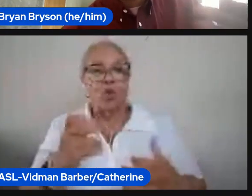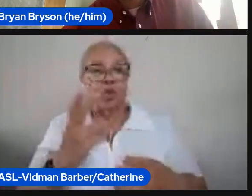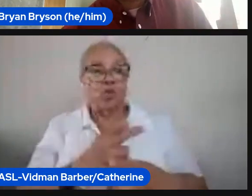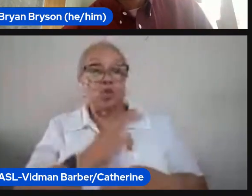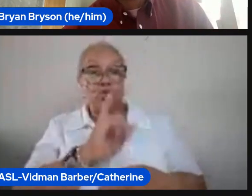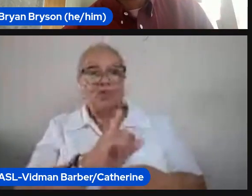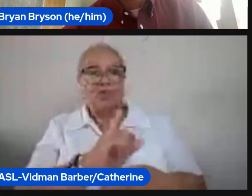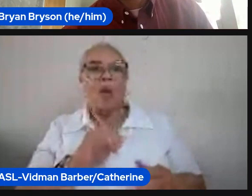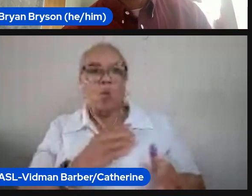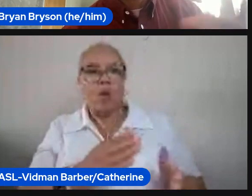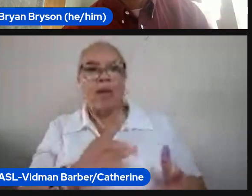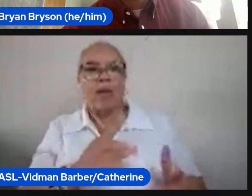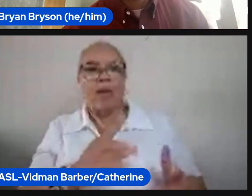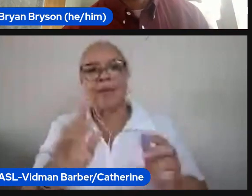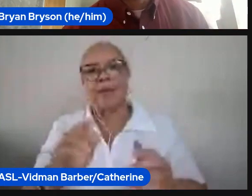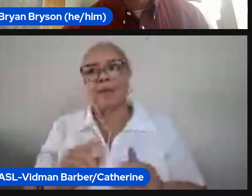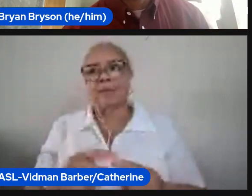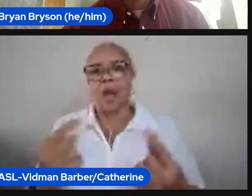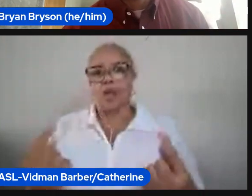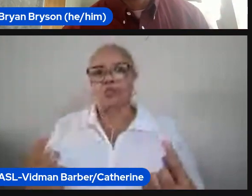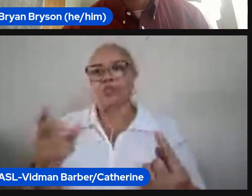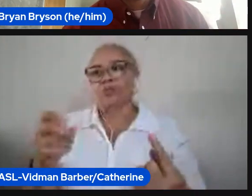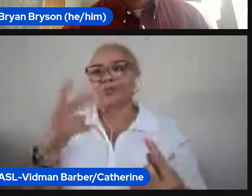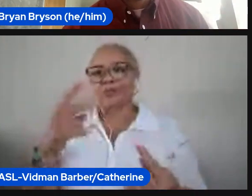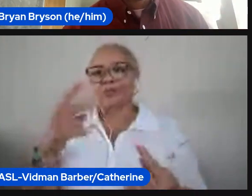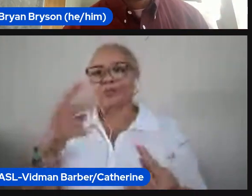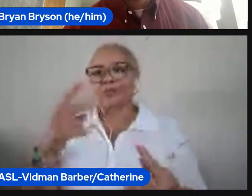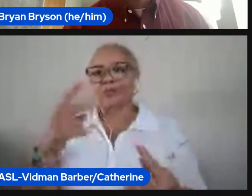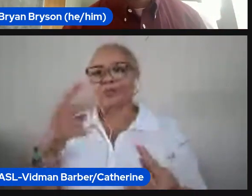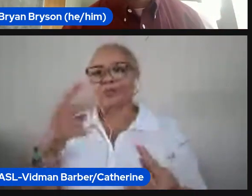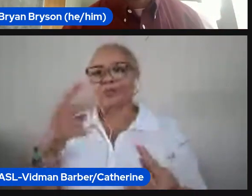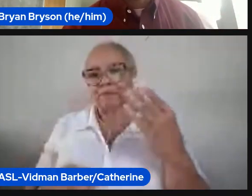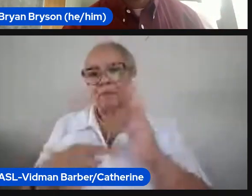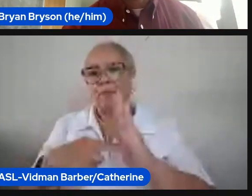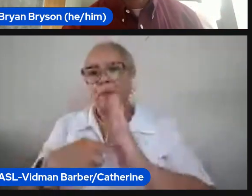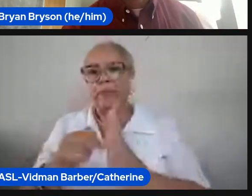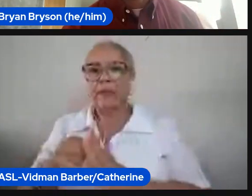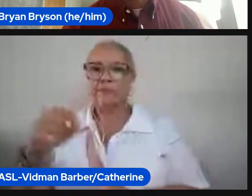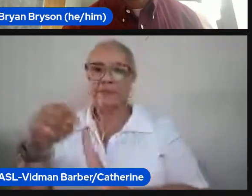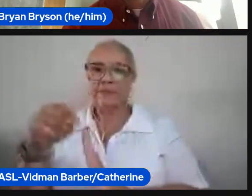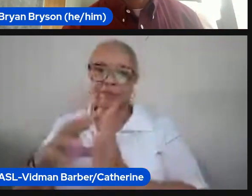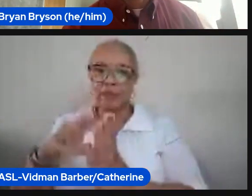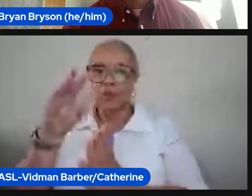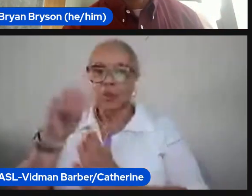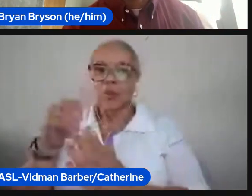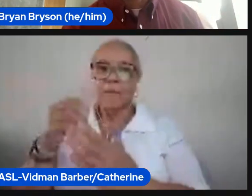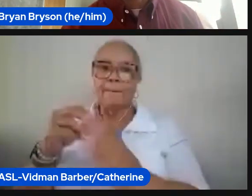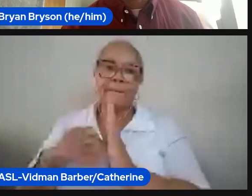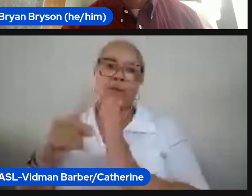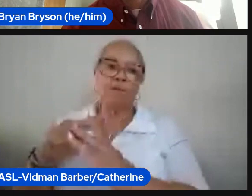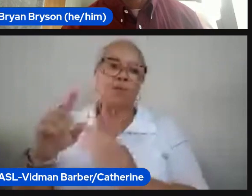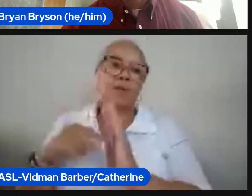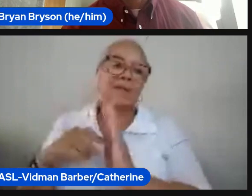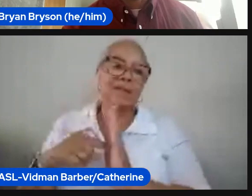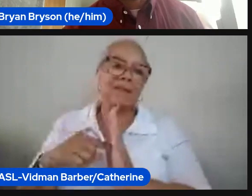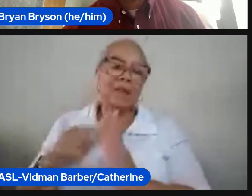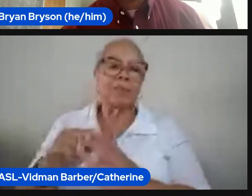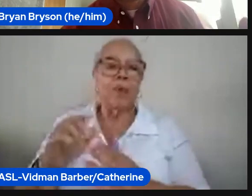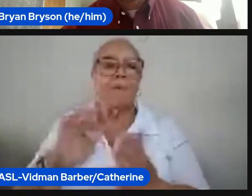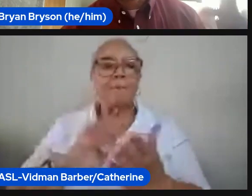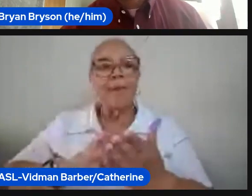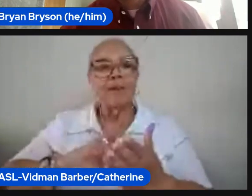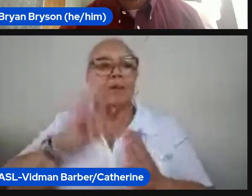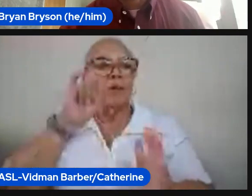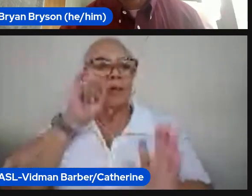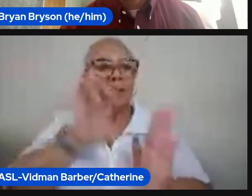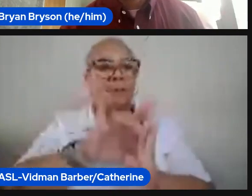way. By contrast, you can see lots of examples of deep learning models in, for example, medical imaging, which allow